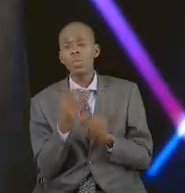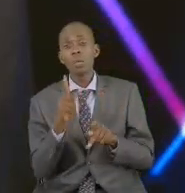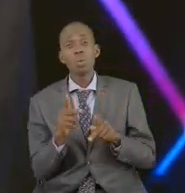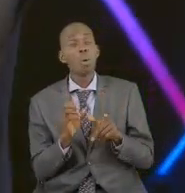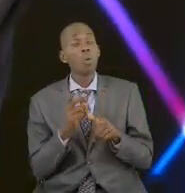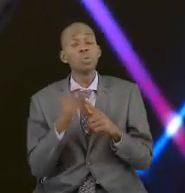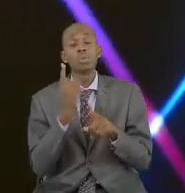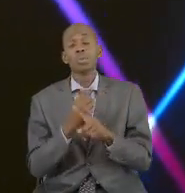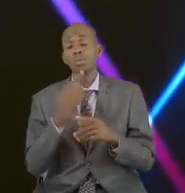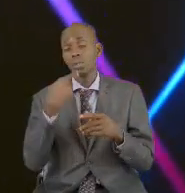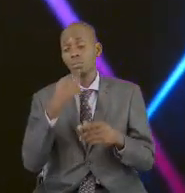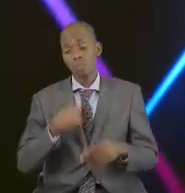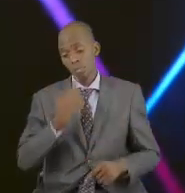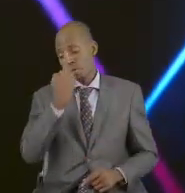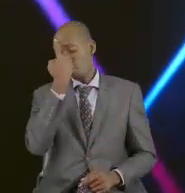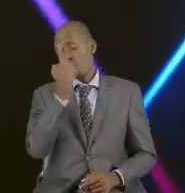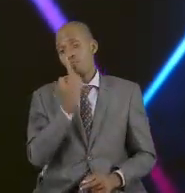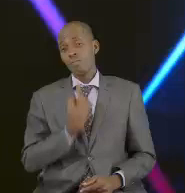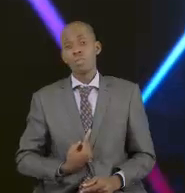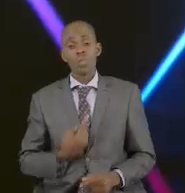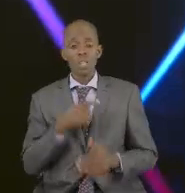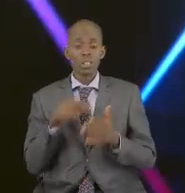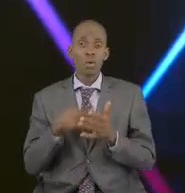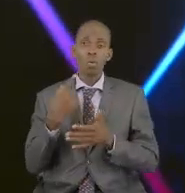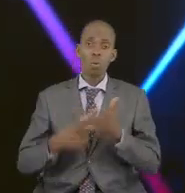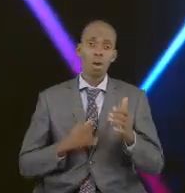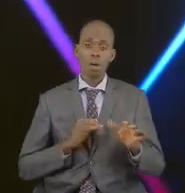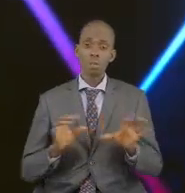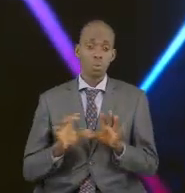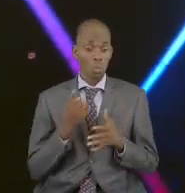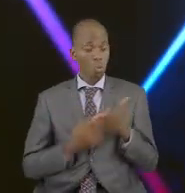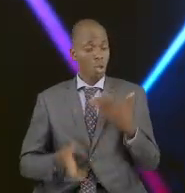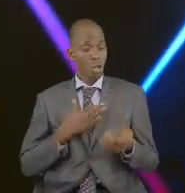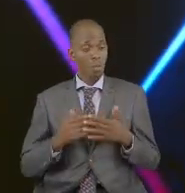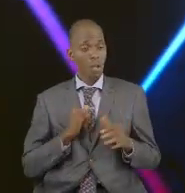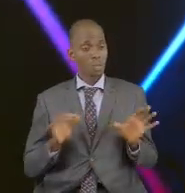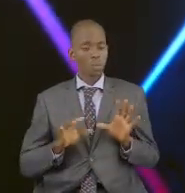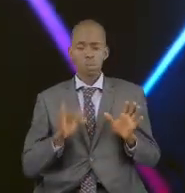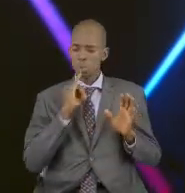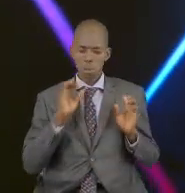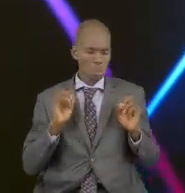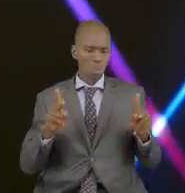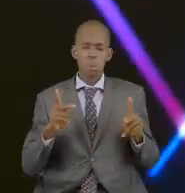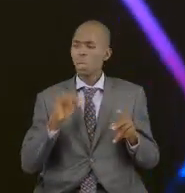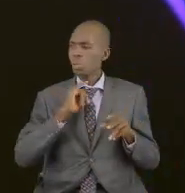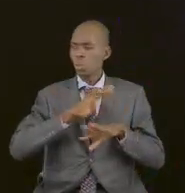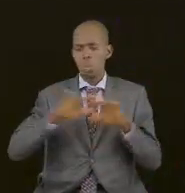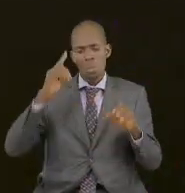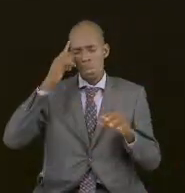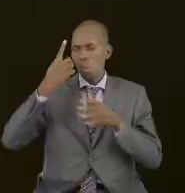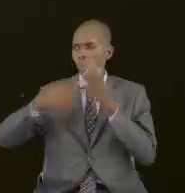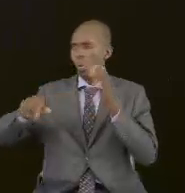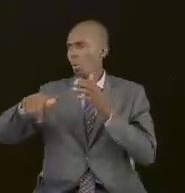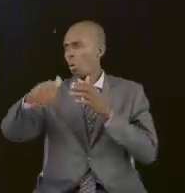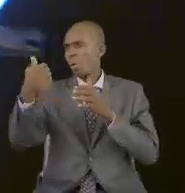I am, and this is what I do, and what I do, I do. It doesn't matter what other people think, all the people that